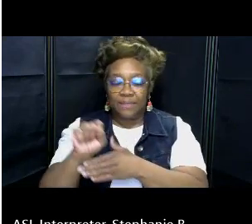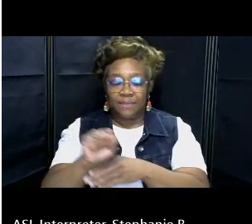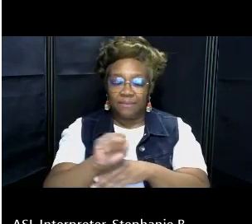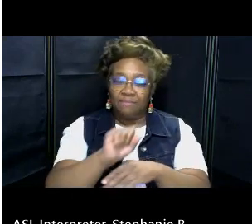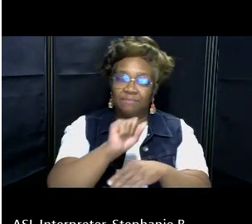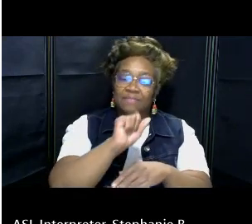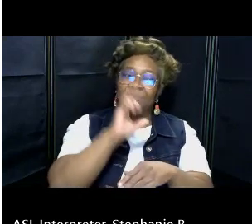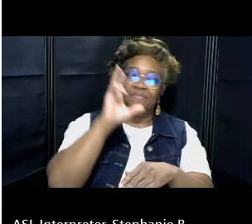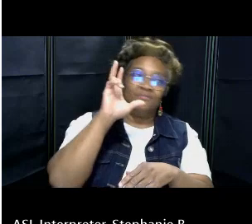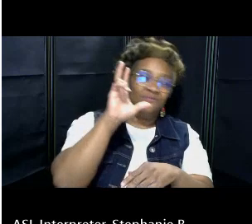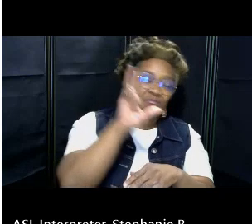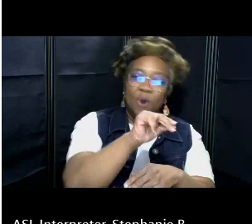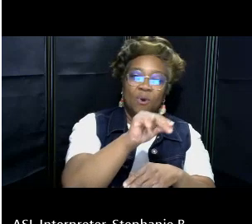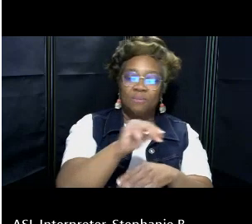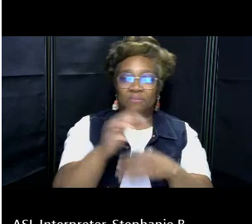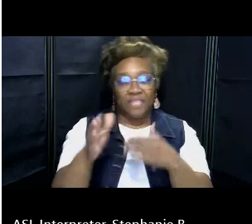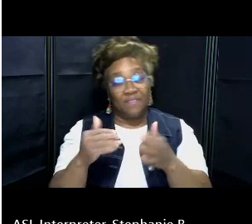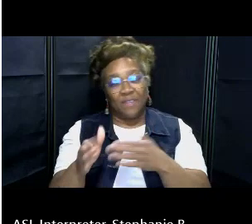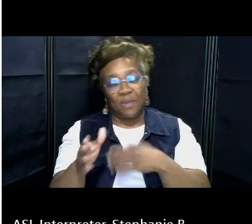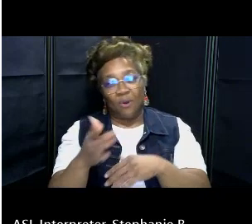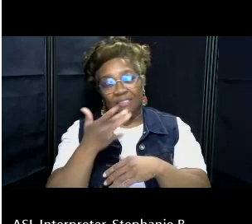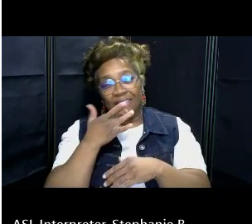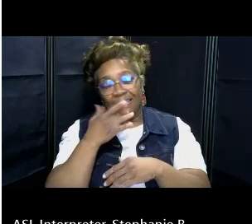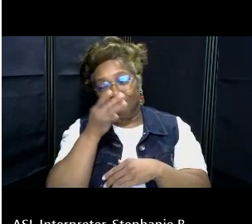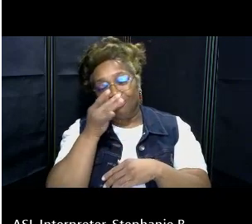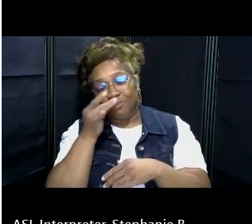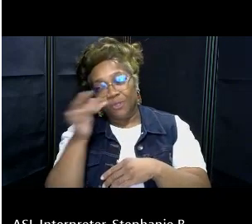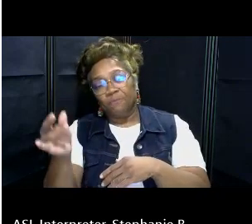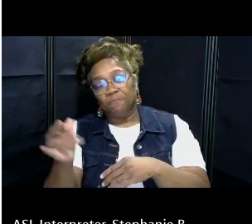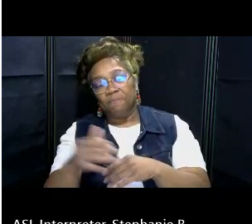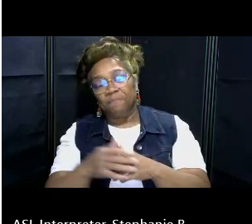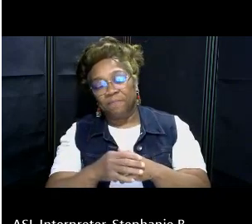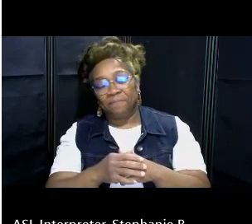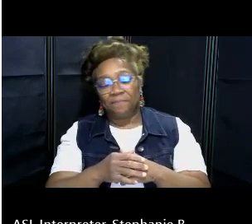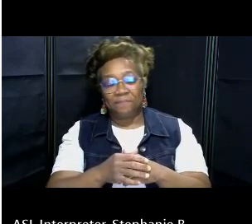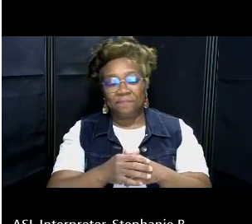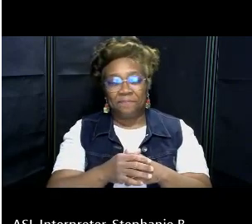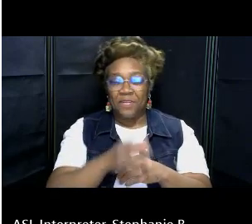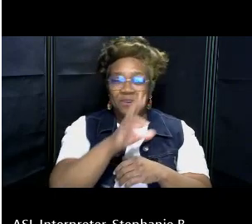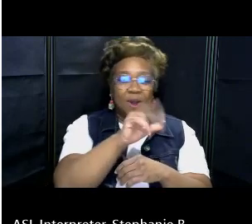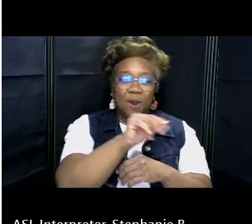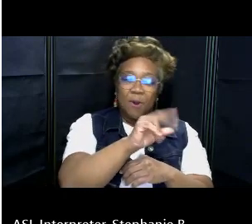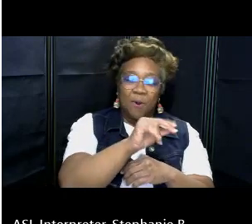Even though they would And probably taste good. even though, yeah, no, no.